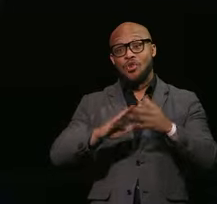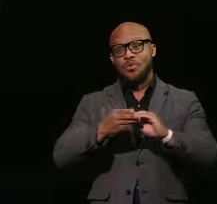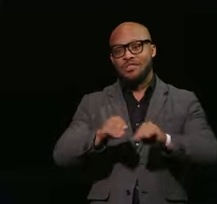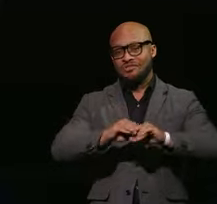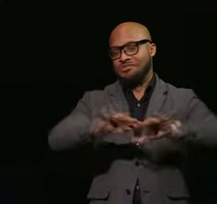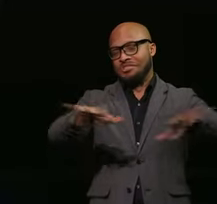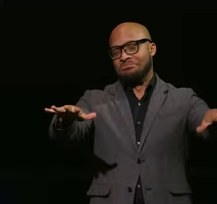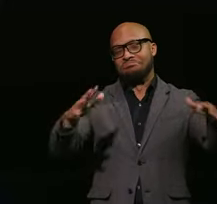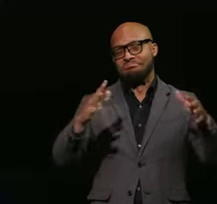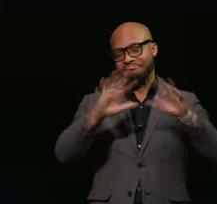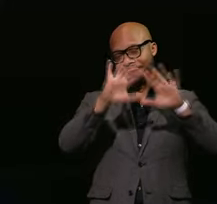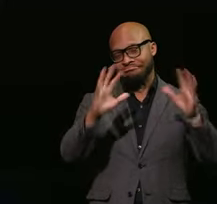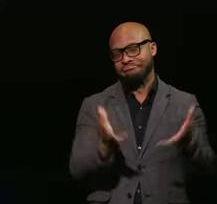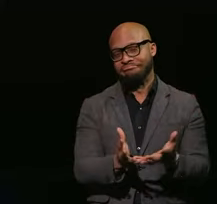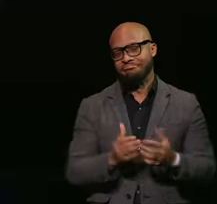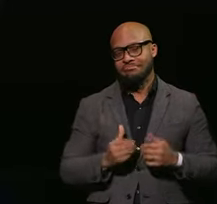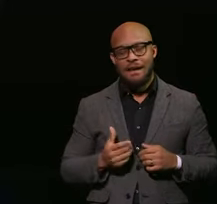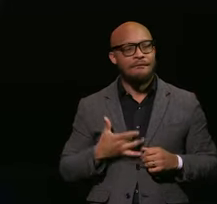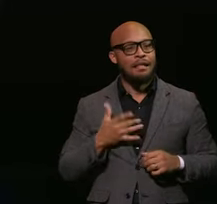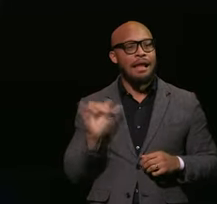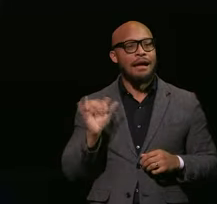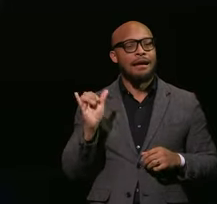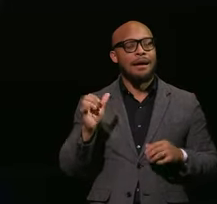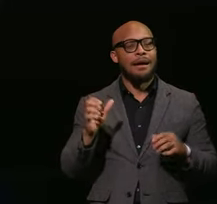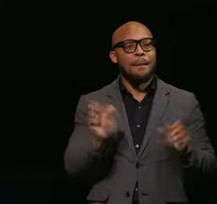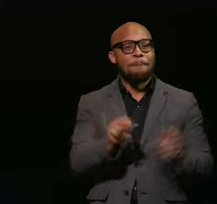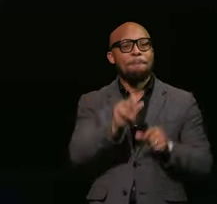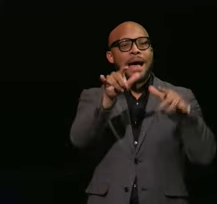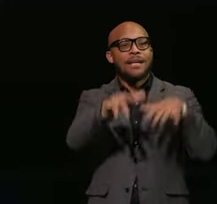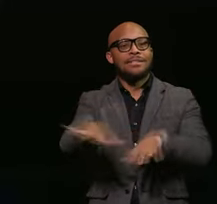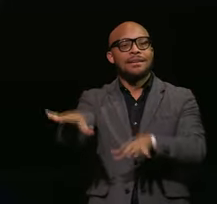I call it a magic carpet ride. This film has done